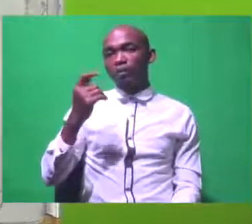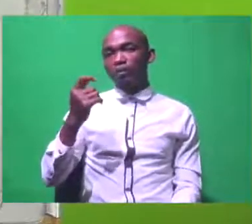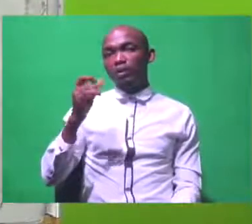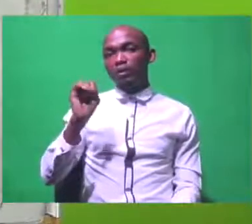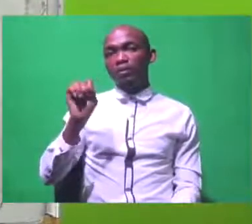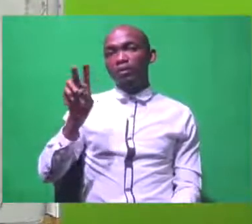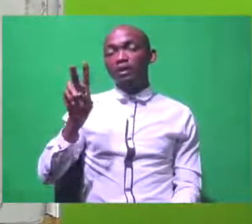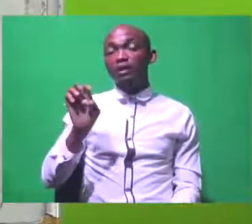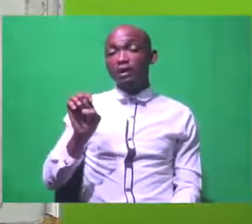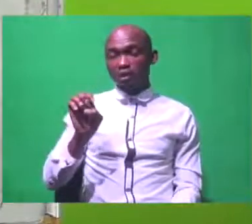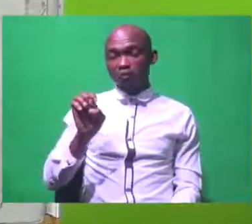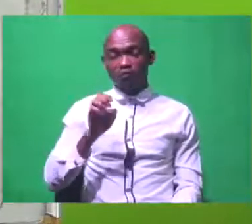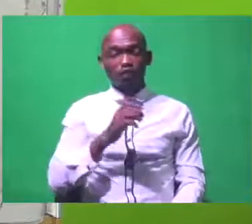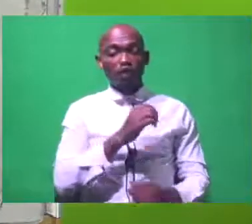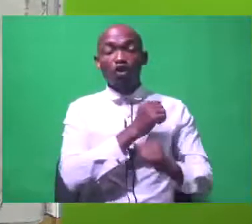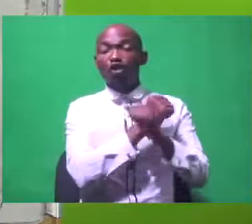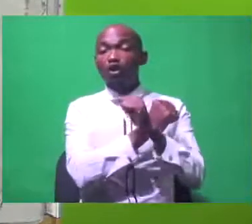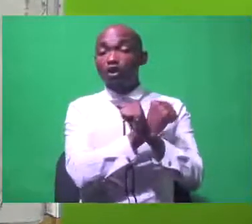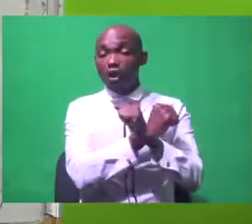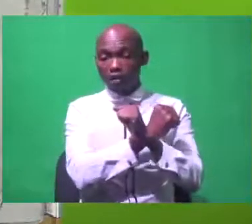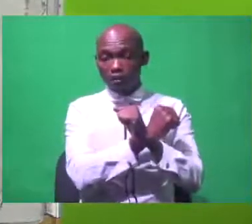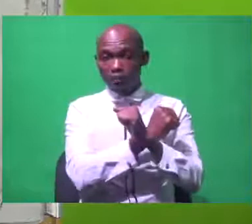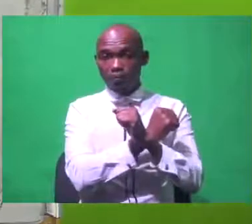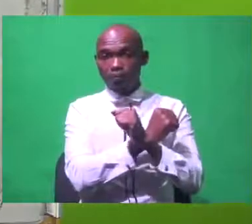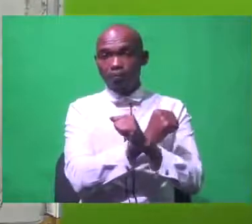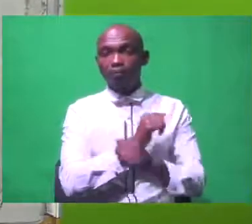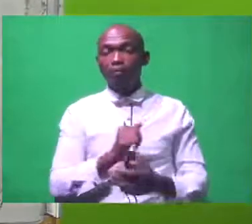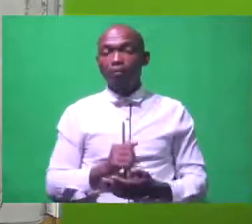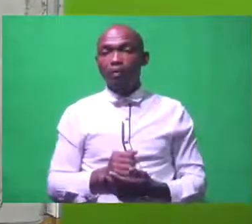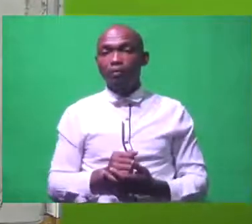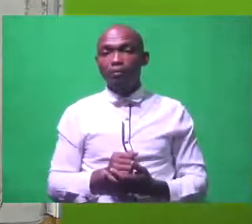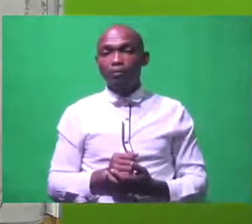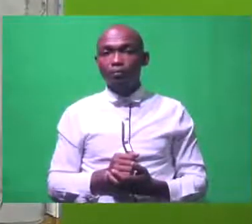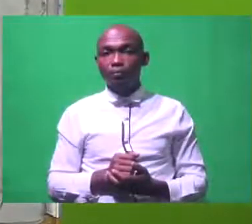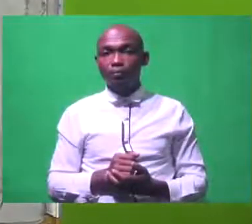communalism. Primitive communalism. Primitive communalism.